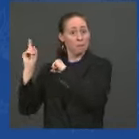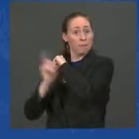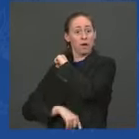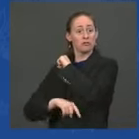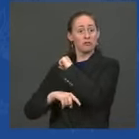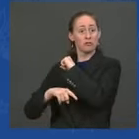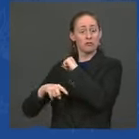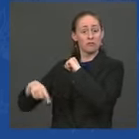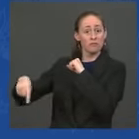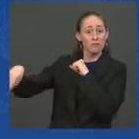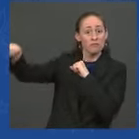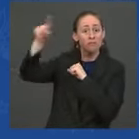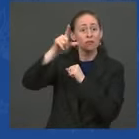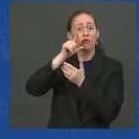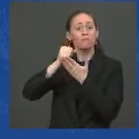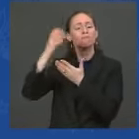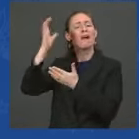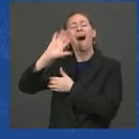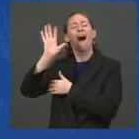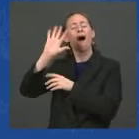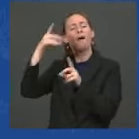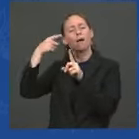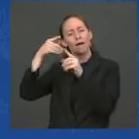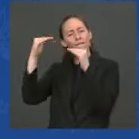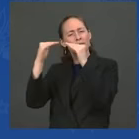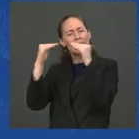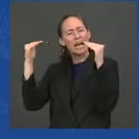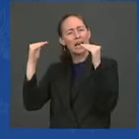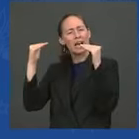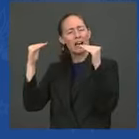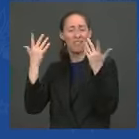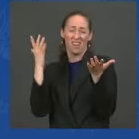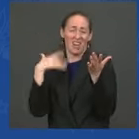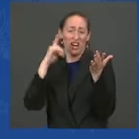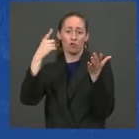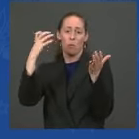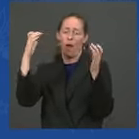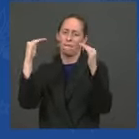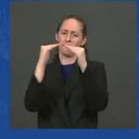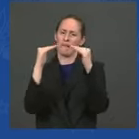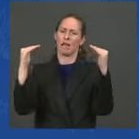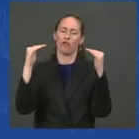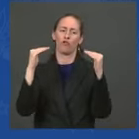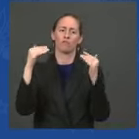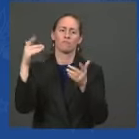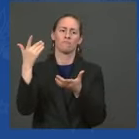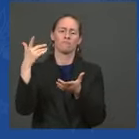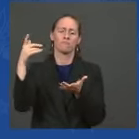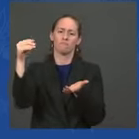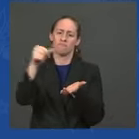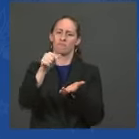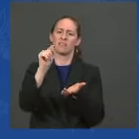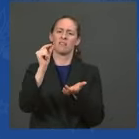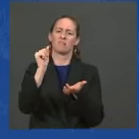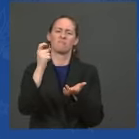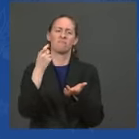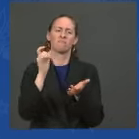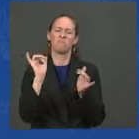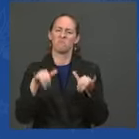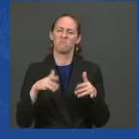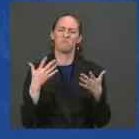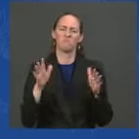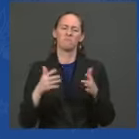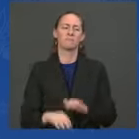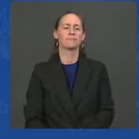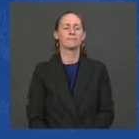fair share. Just pay your fair share. You know, the issue that has been championed by Rosa